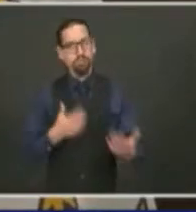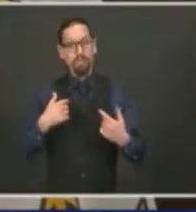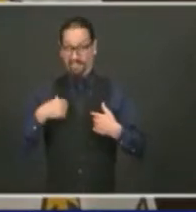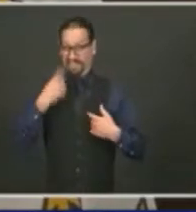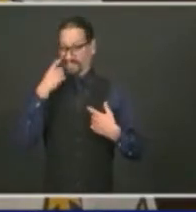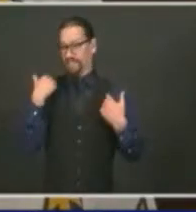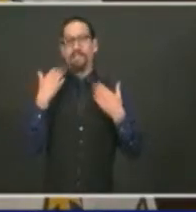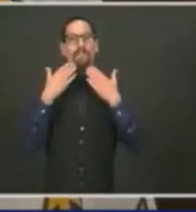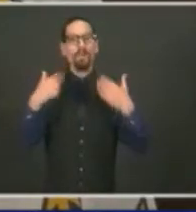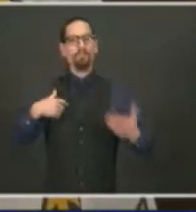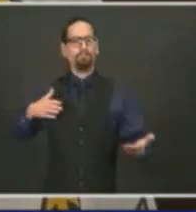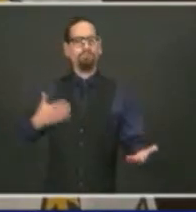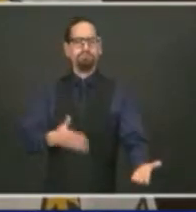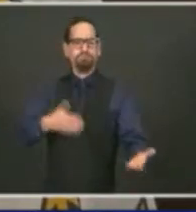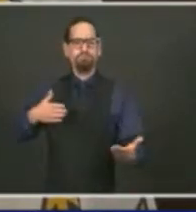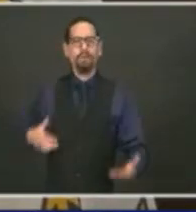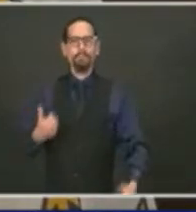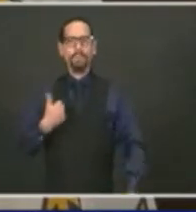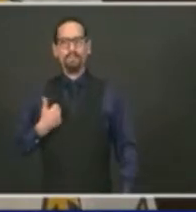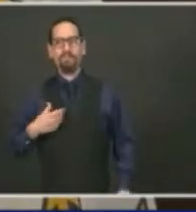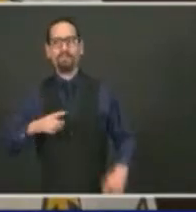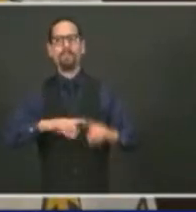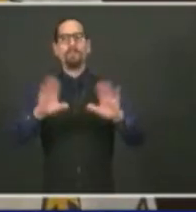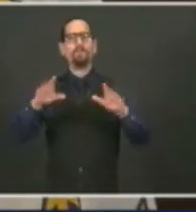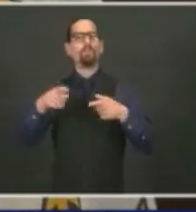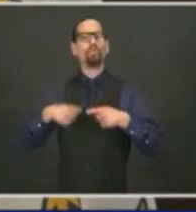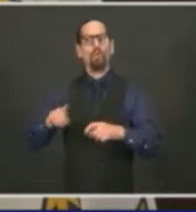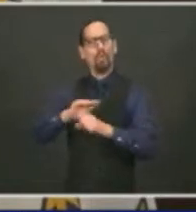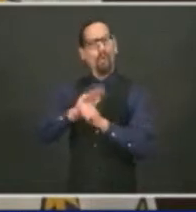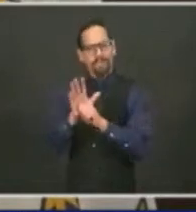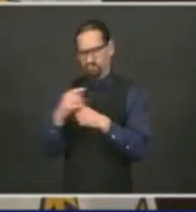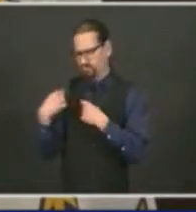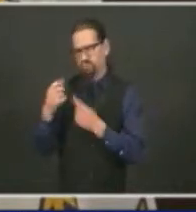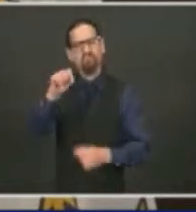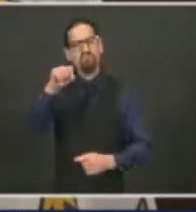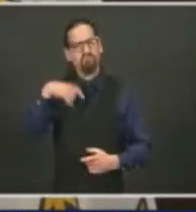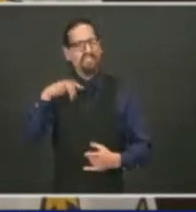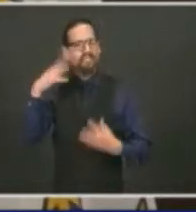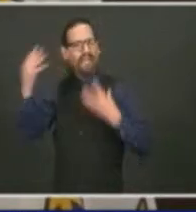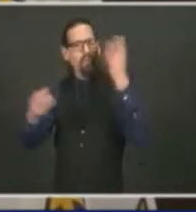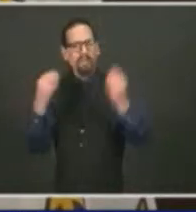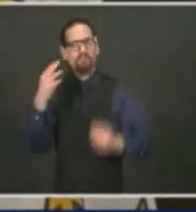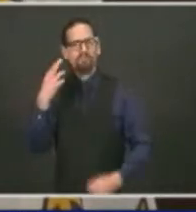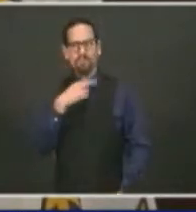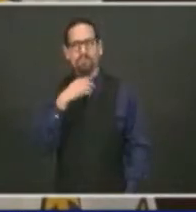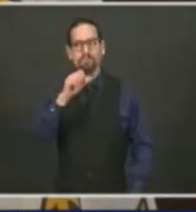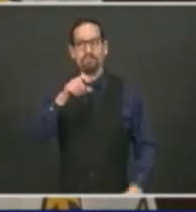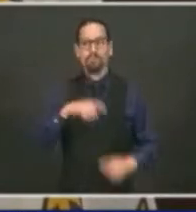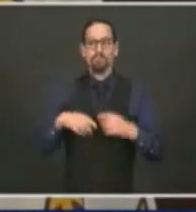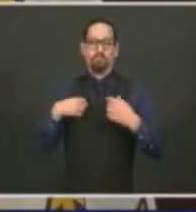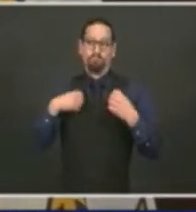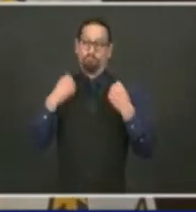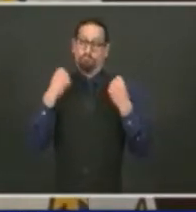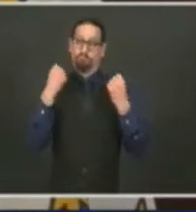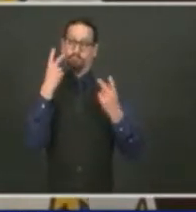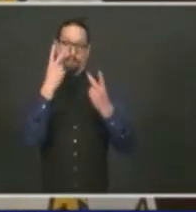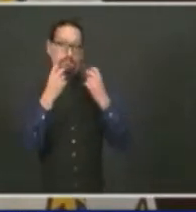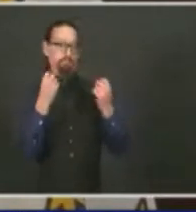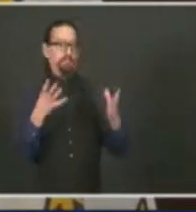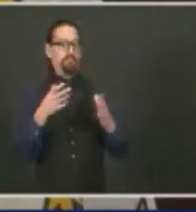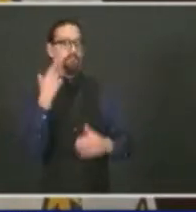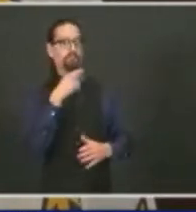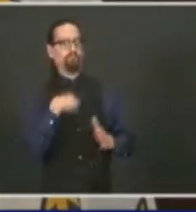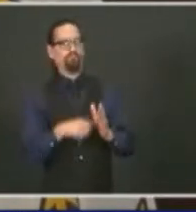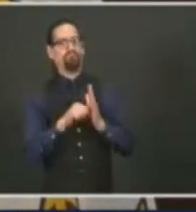during the pandemic, and I think it's, what I've been seeing is that it is incredibly impressive. The restaurants are adhering to physical distancing. People